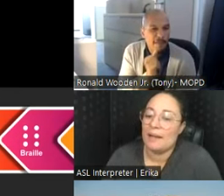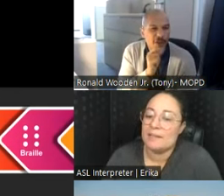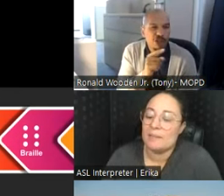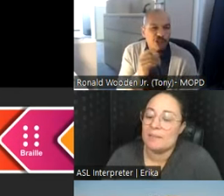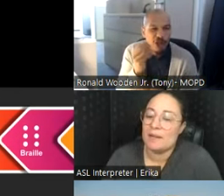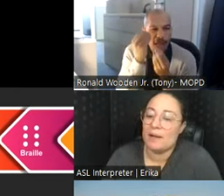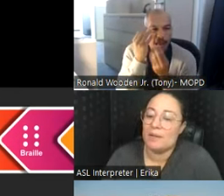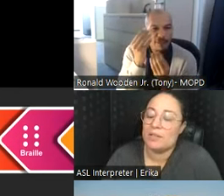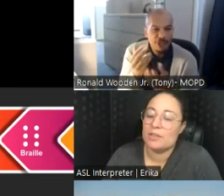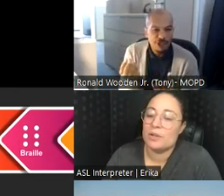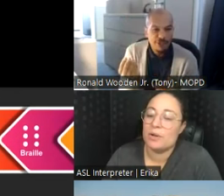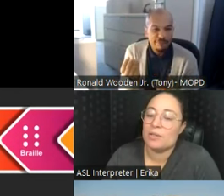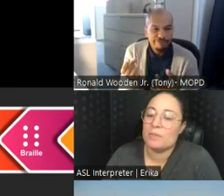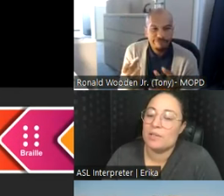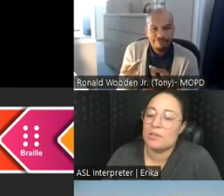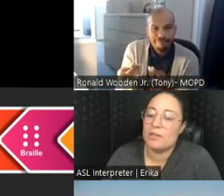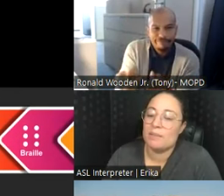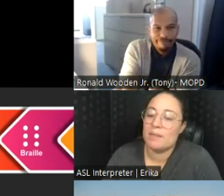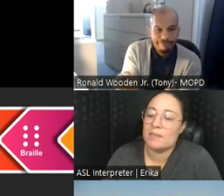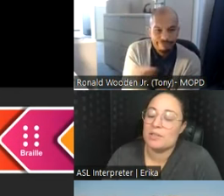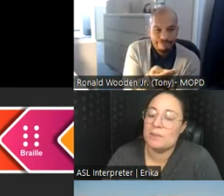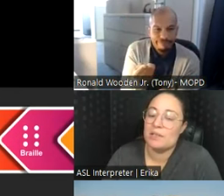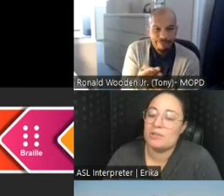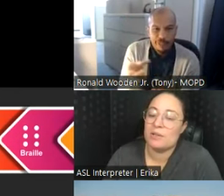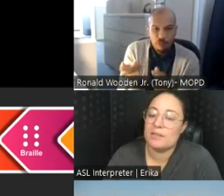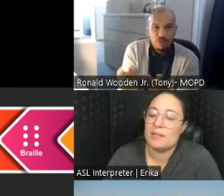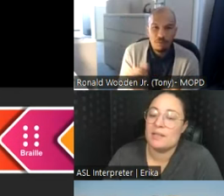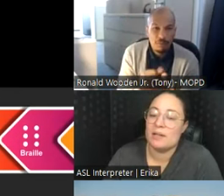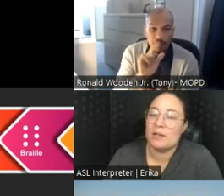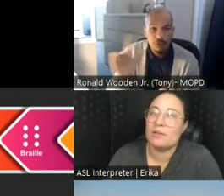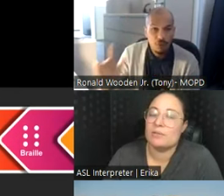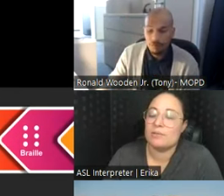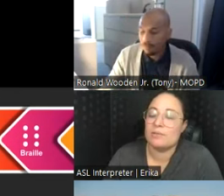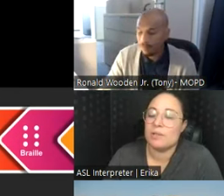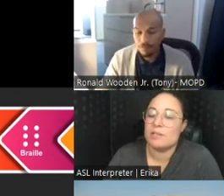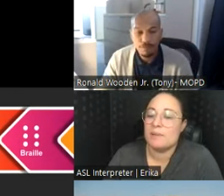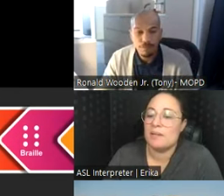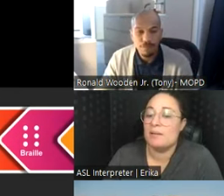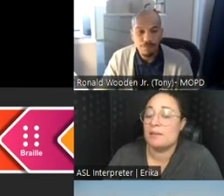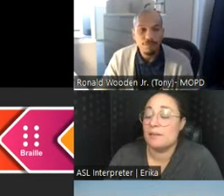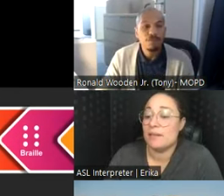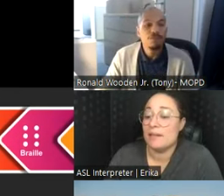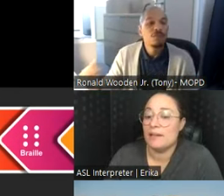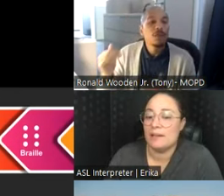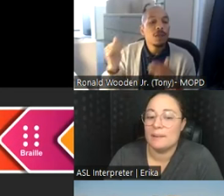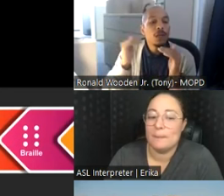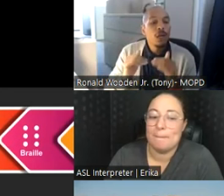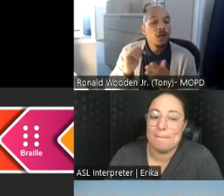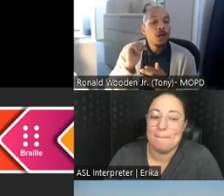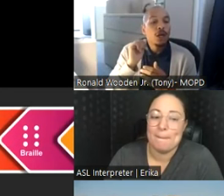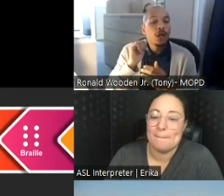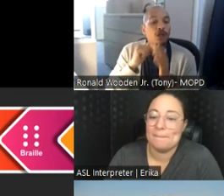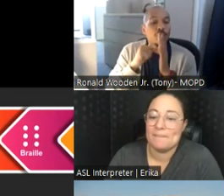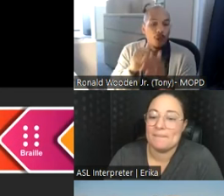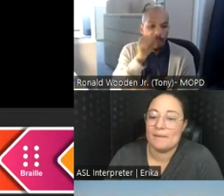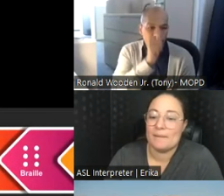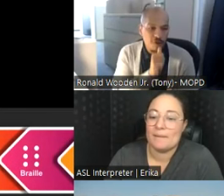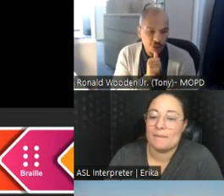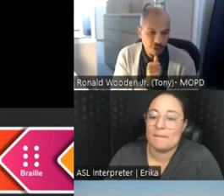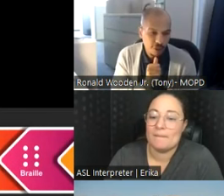And that's something just to also make sure that the message is being translated or transmitted clearly.